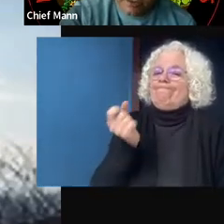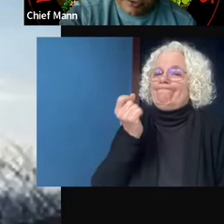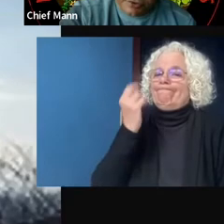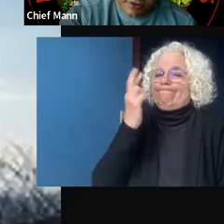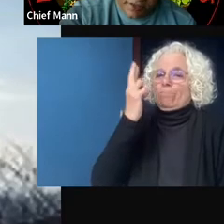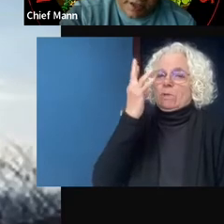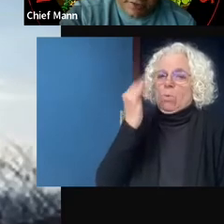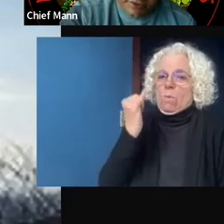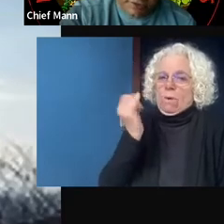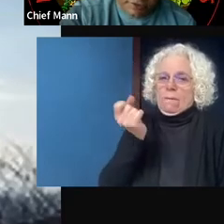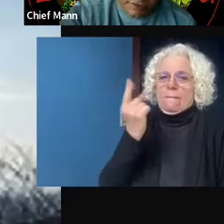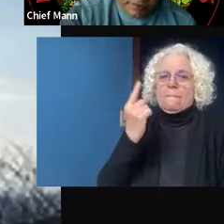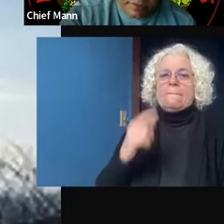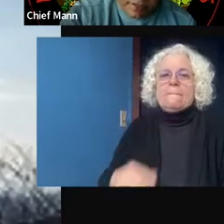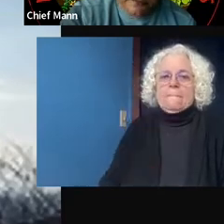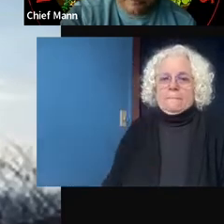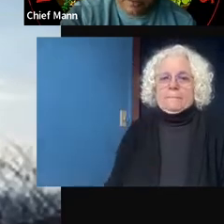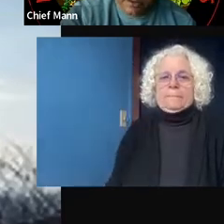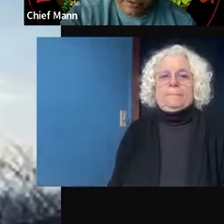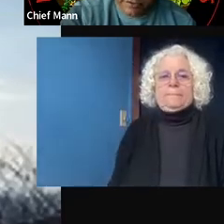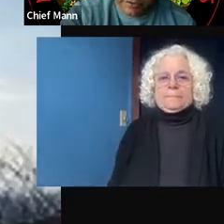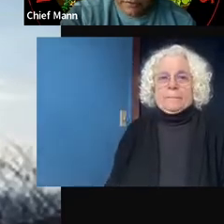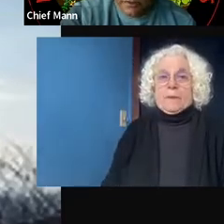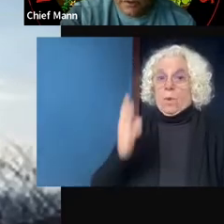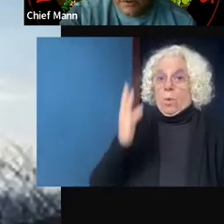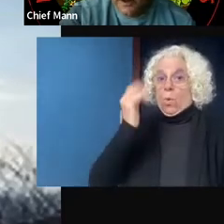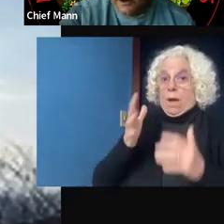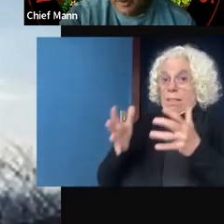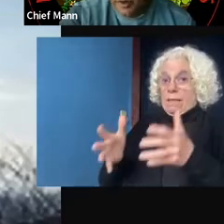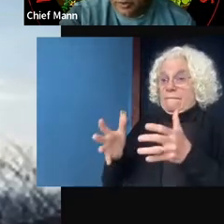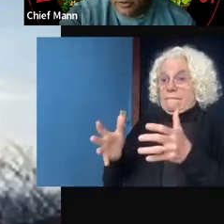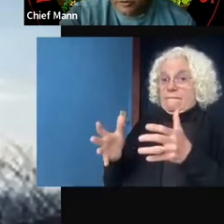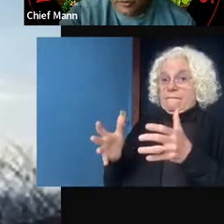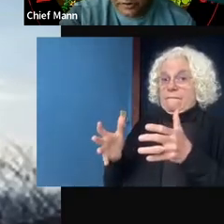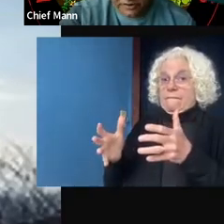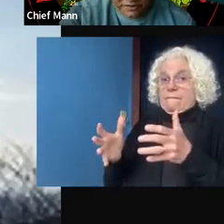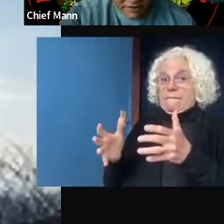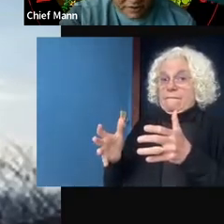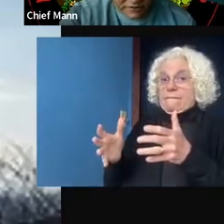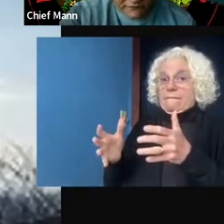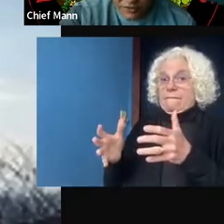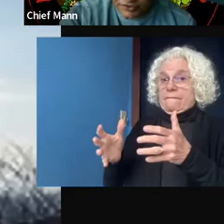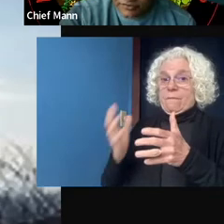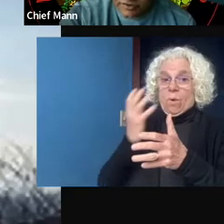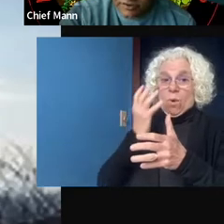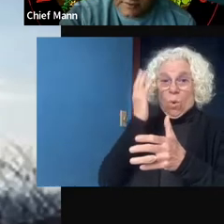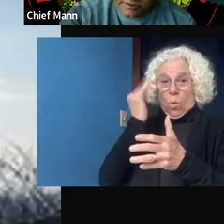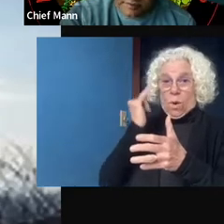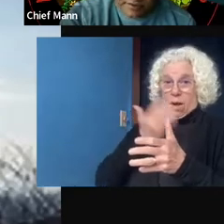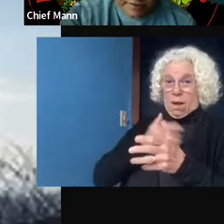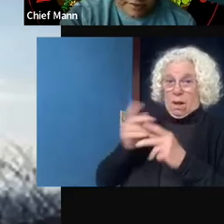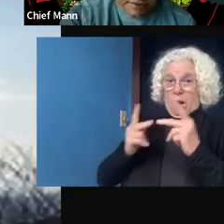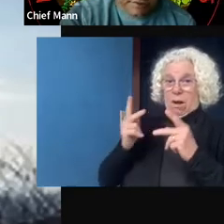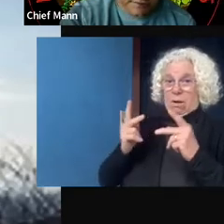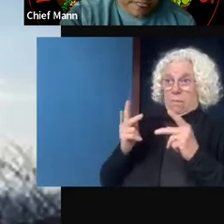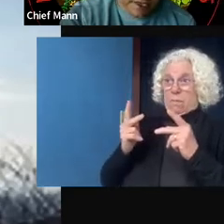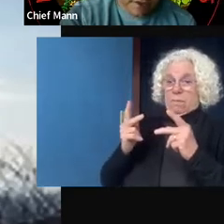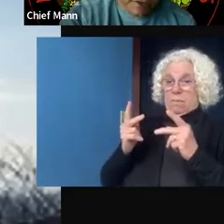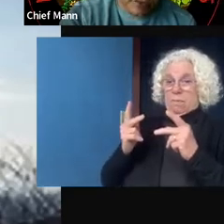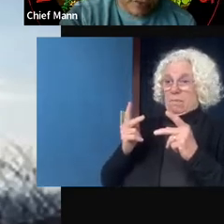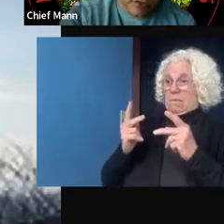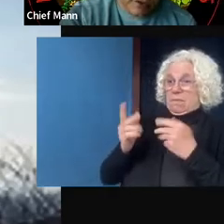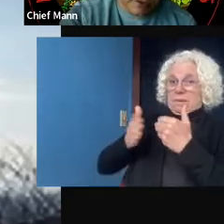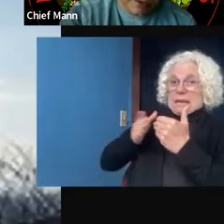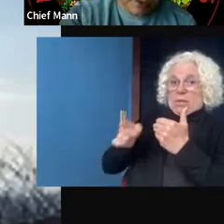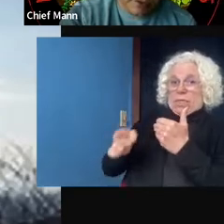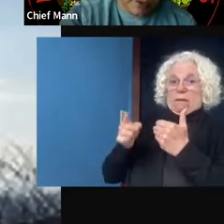why this is allowed to be left in place, why our people are being forced to be kept in place,